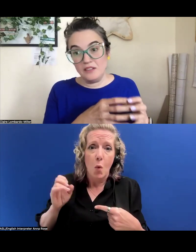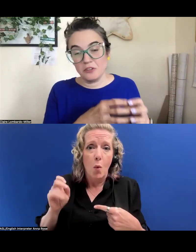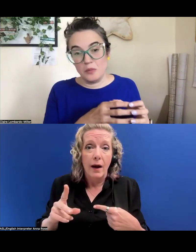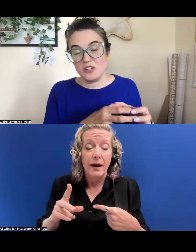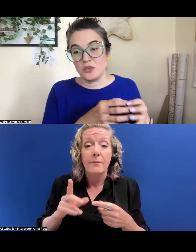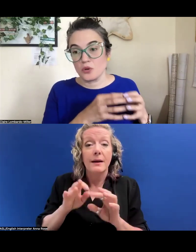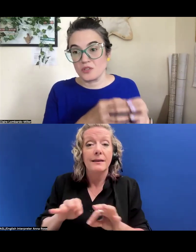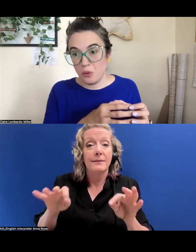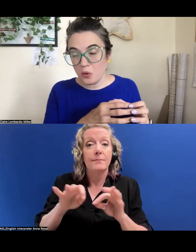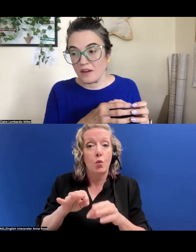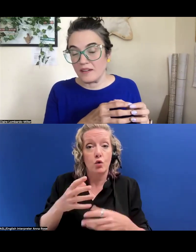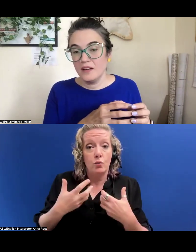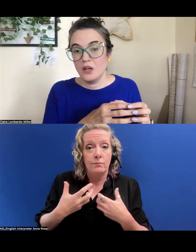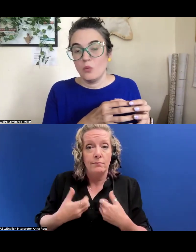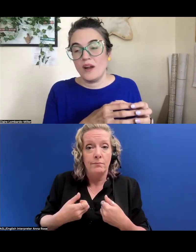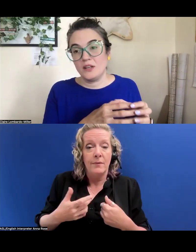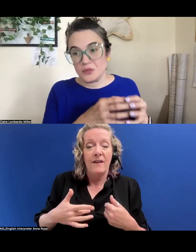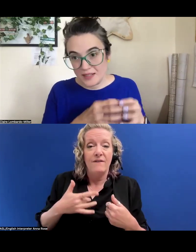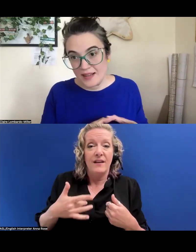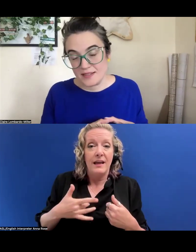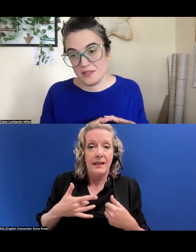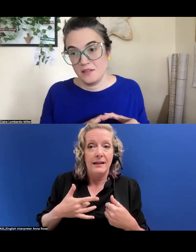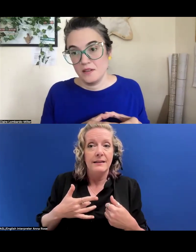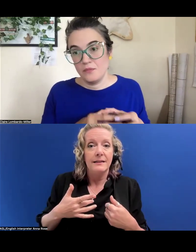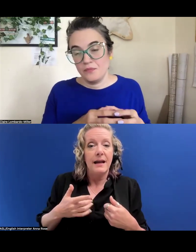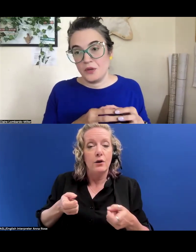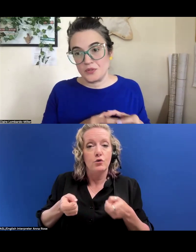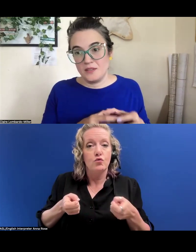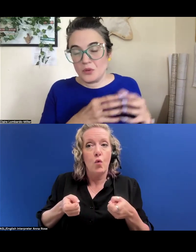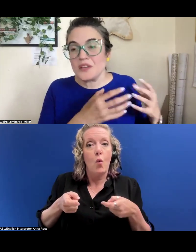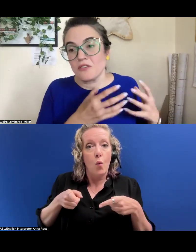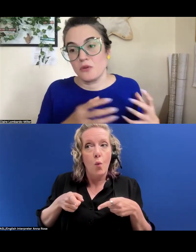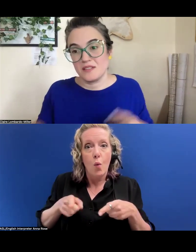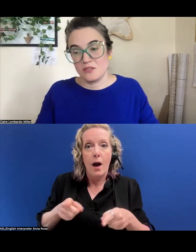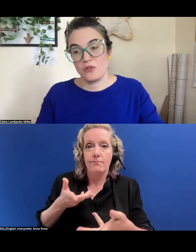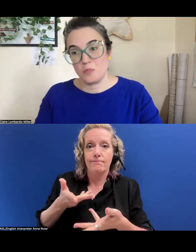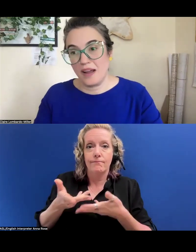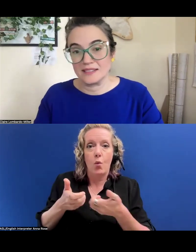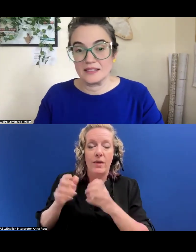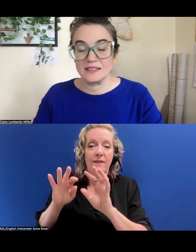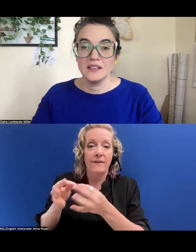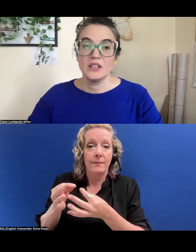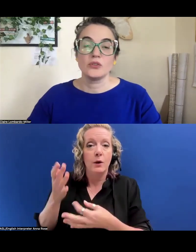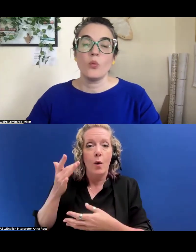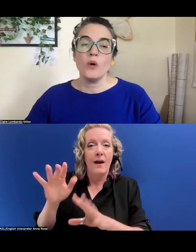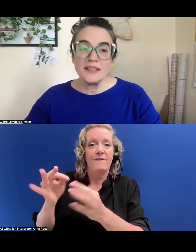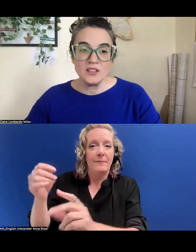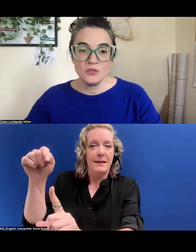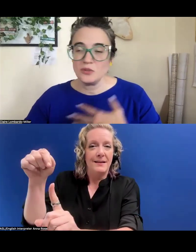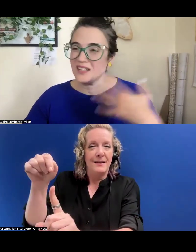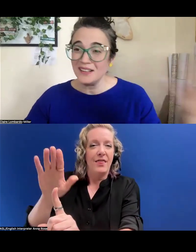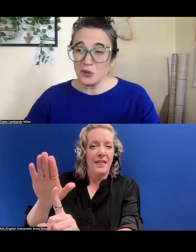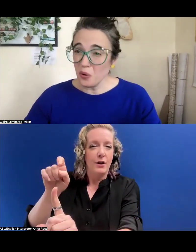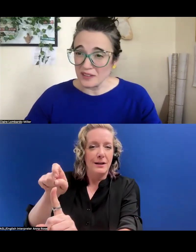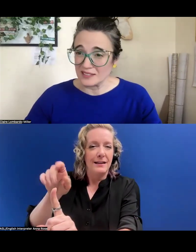them information or support when it goes against those inner voices or those biases? So what can you